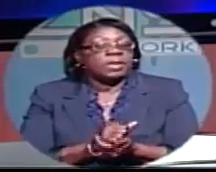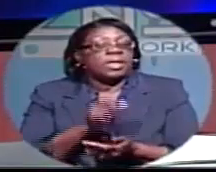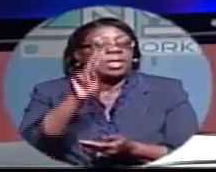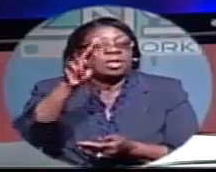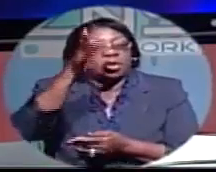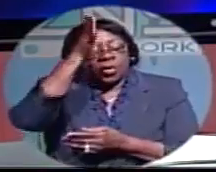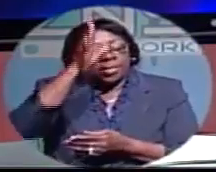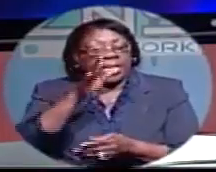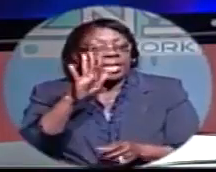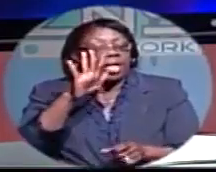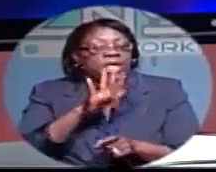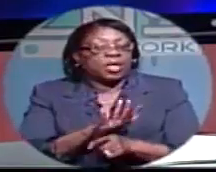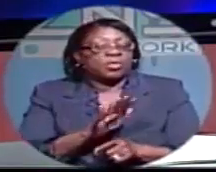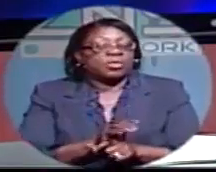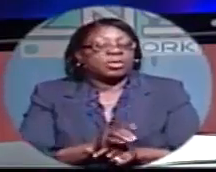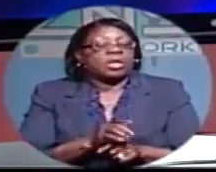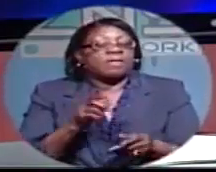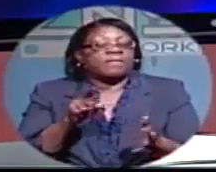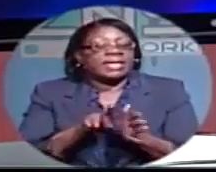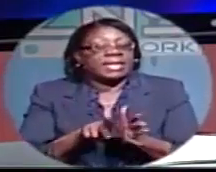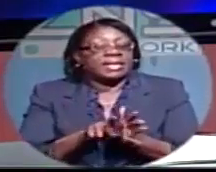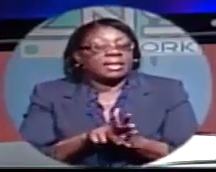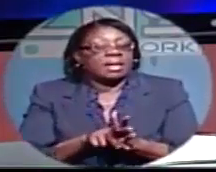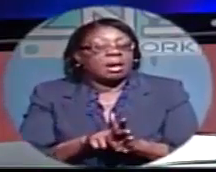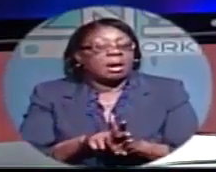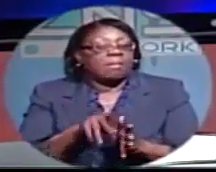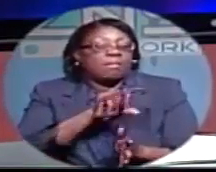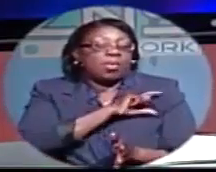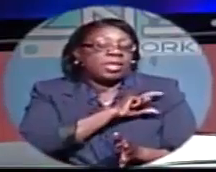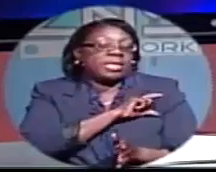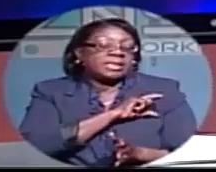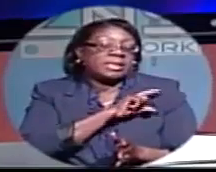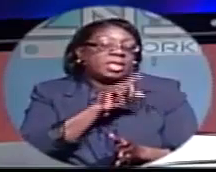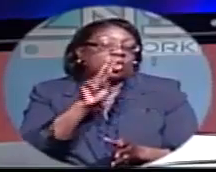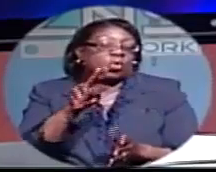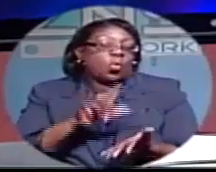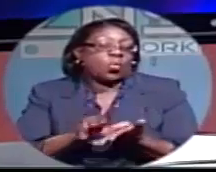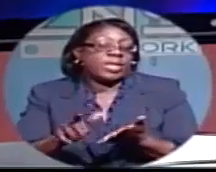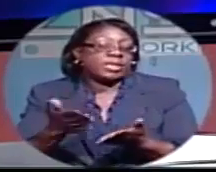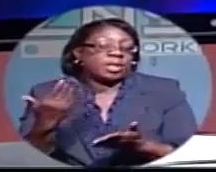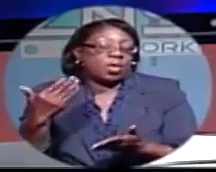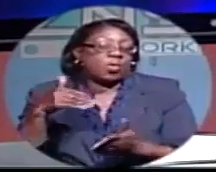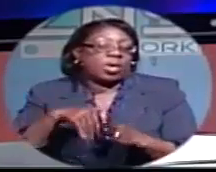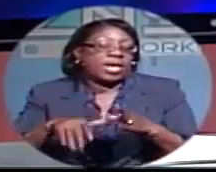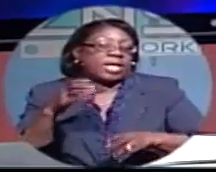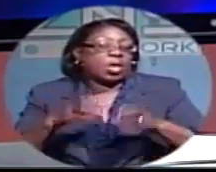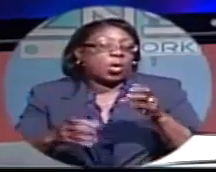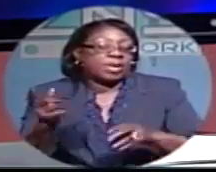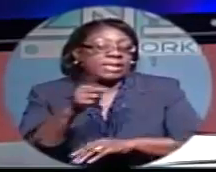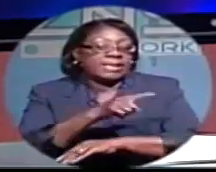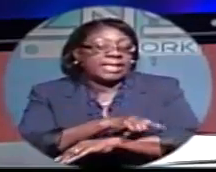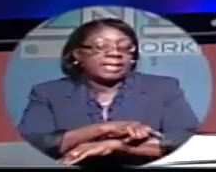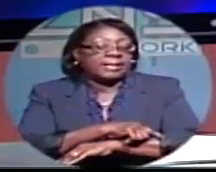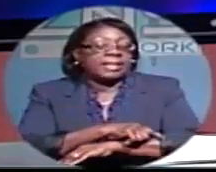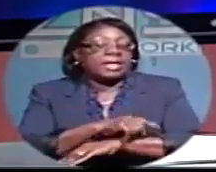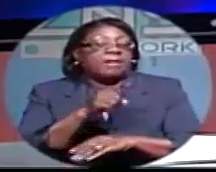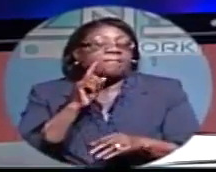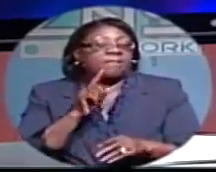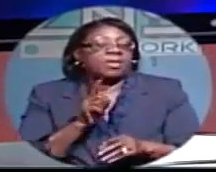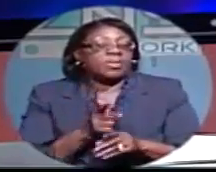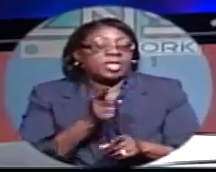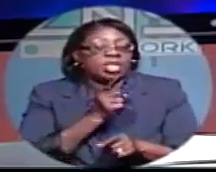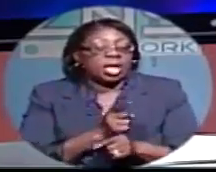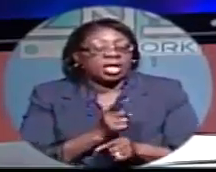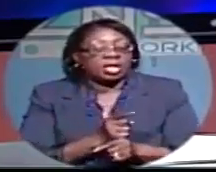Two men accused of killing a police reservist a week ago appeared in the Nassau Street Magistrates Court this afternoon for formal charges.